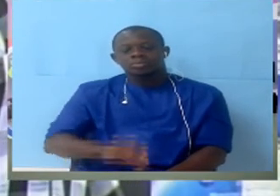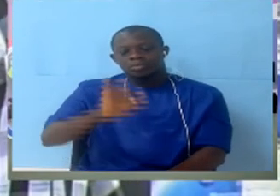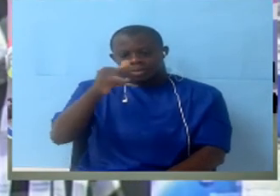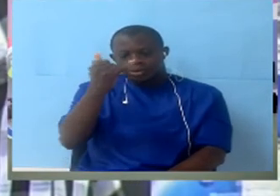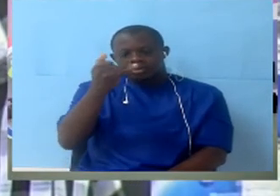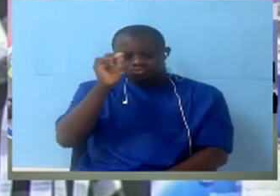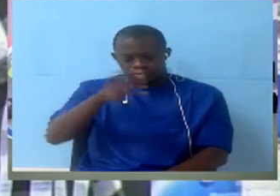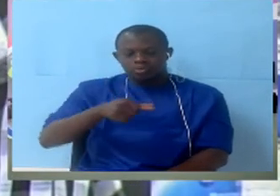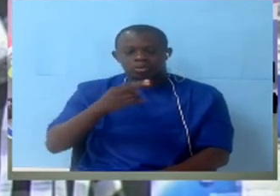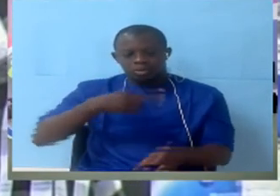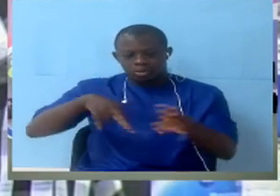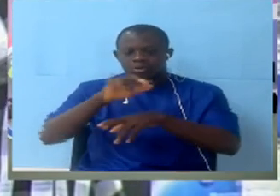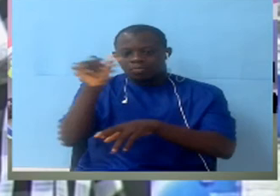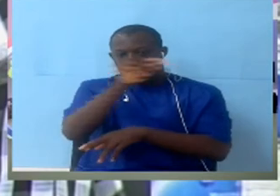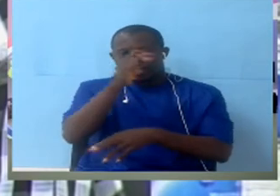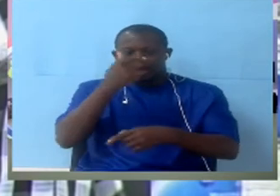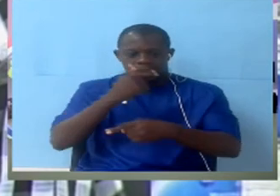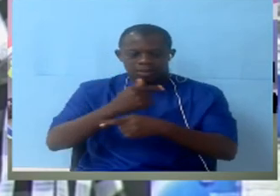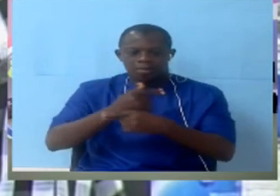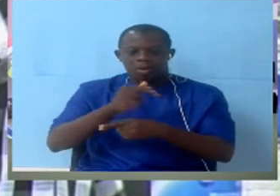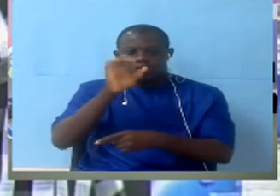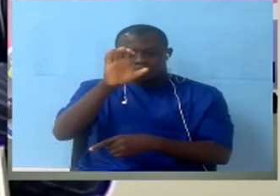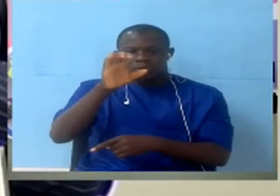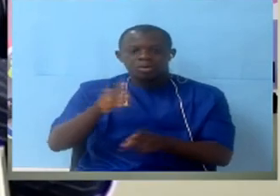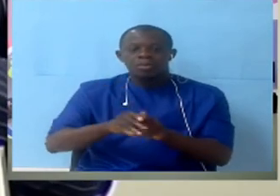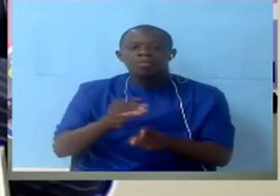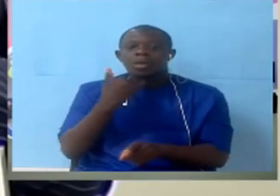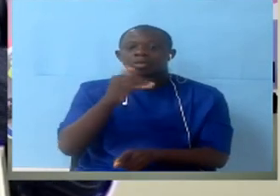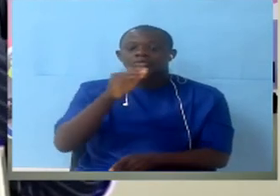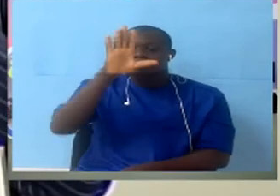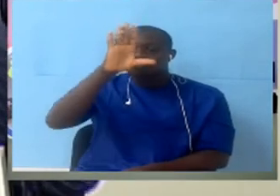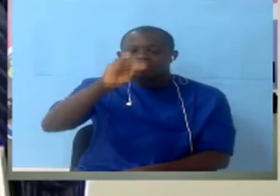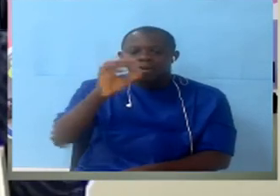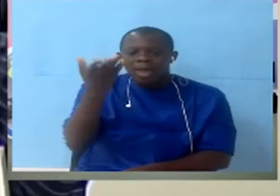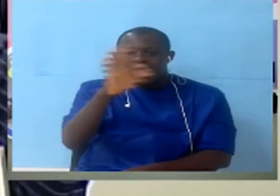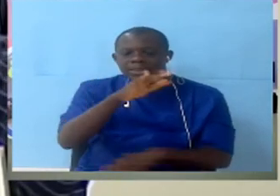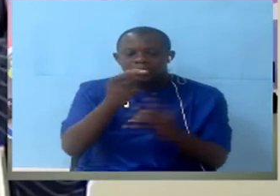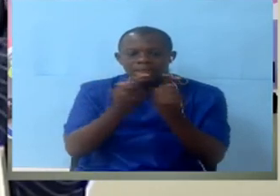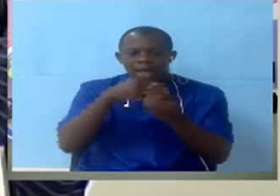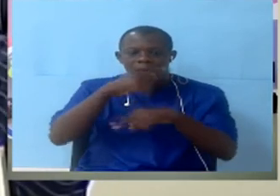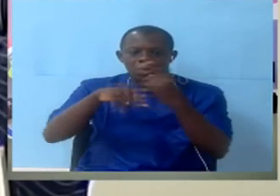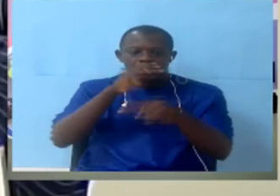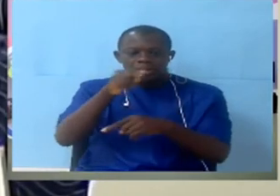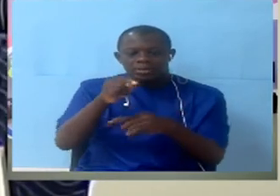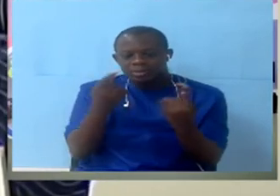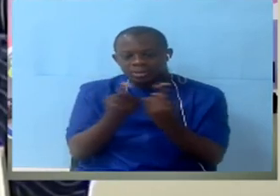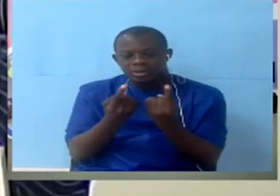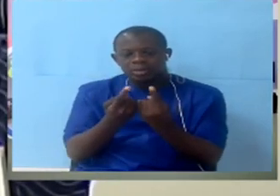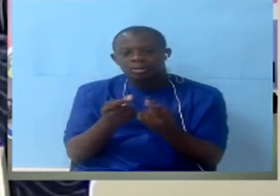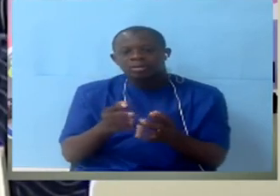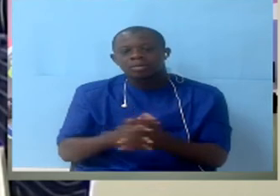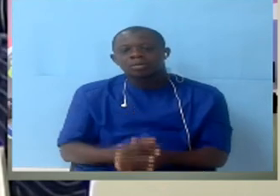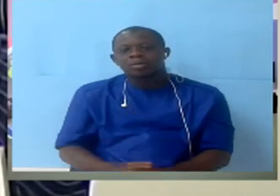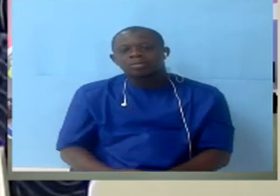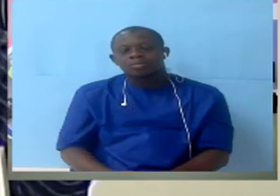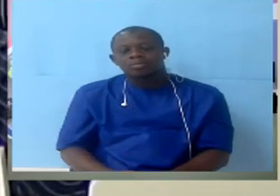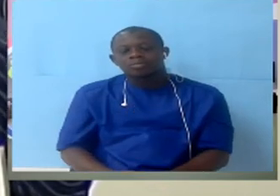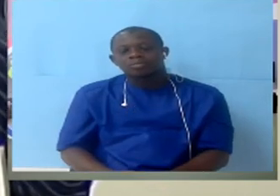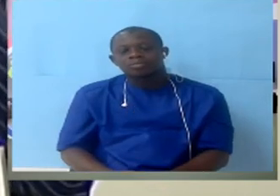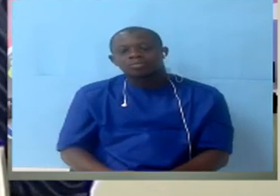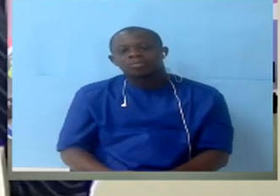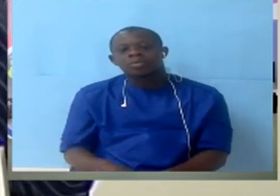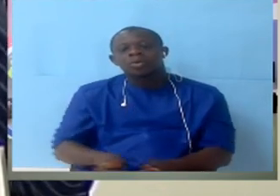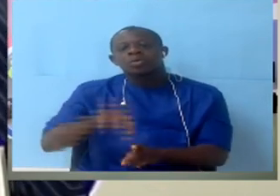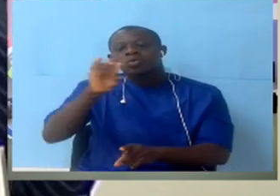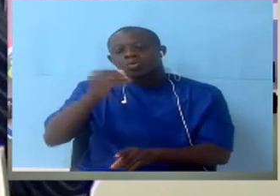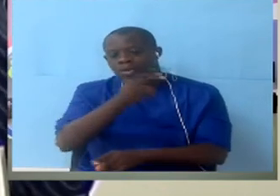Yes, so that I can return back to the country. And did they do anything about it? So embassy jaju? Embassy jaju. Just answer my questions. Did they